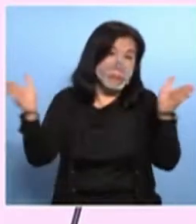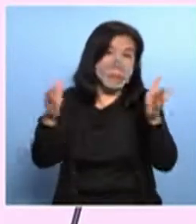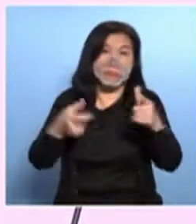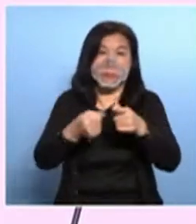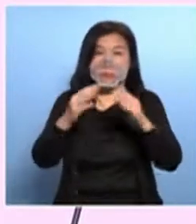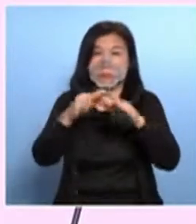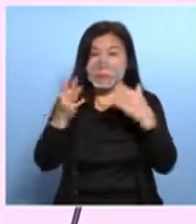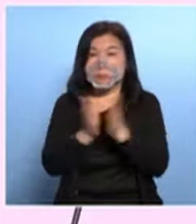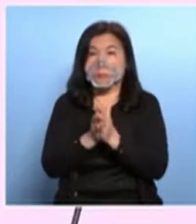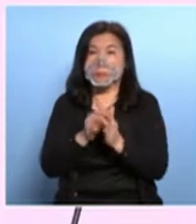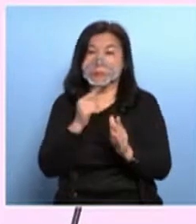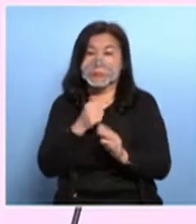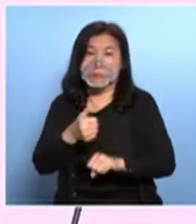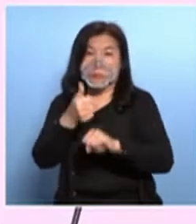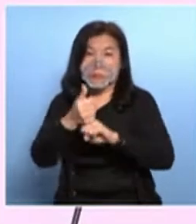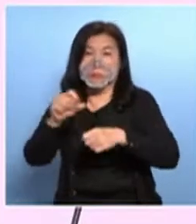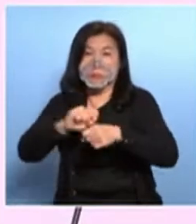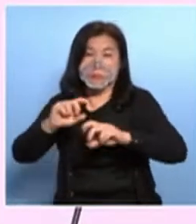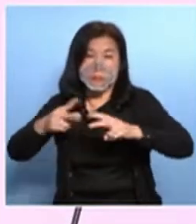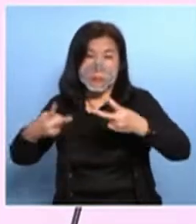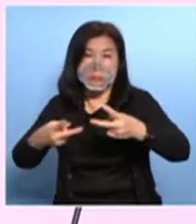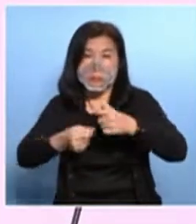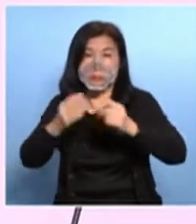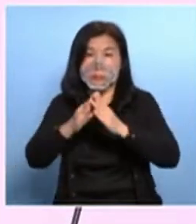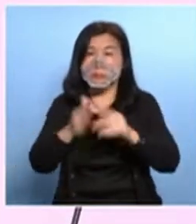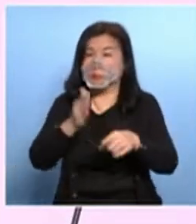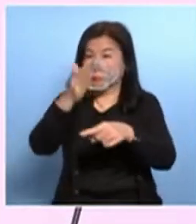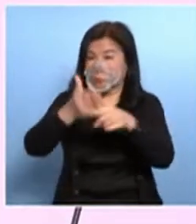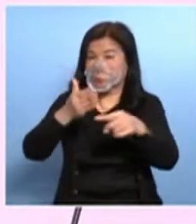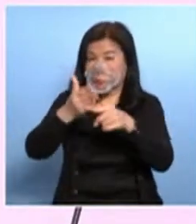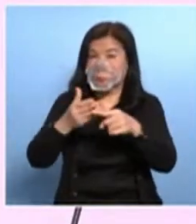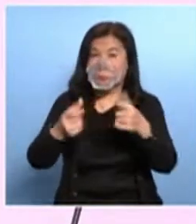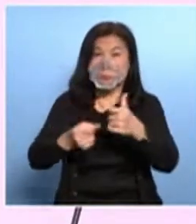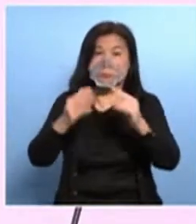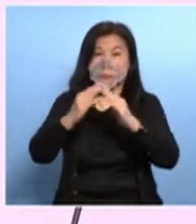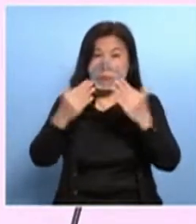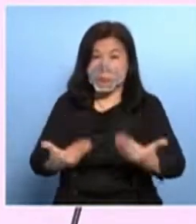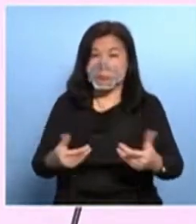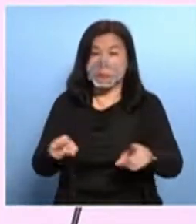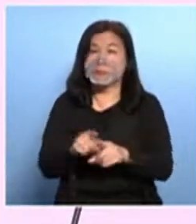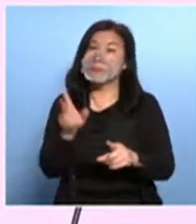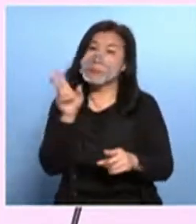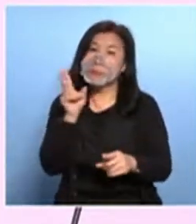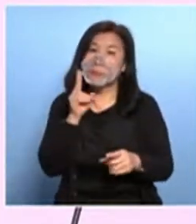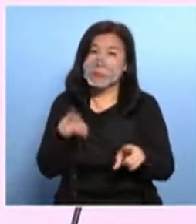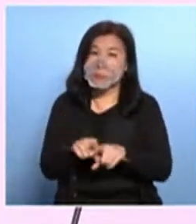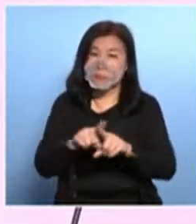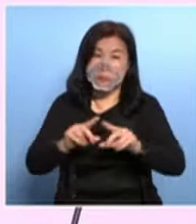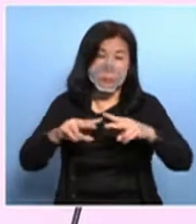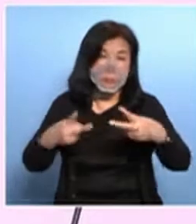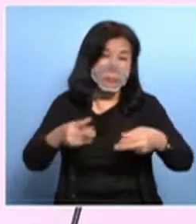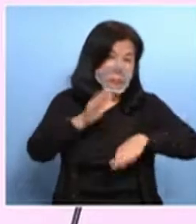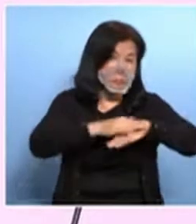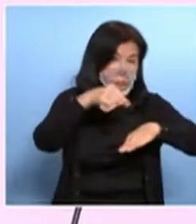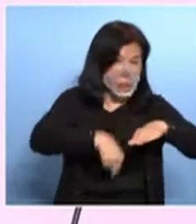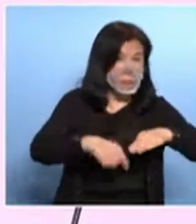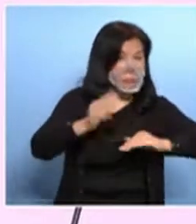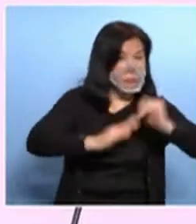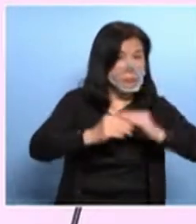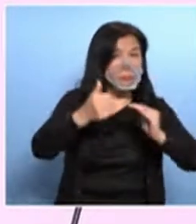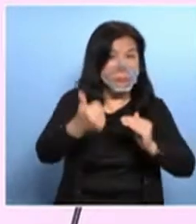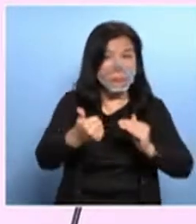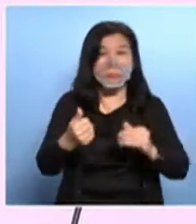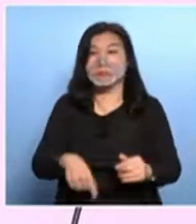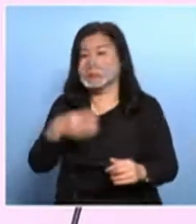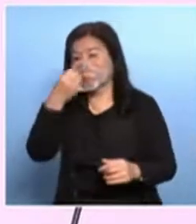enterprises with considerable scale. Some such type of enterprises often have huge development potential. Indeed,